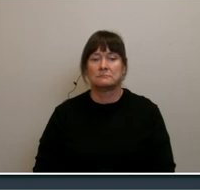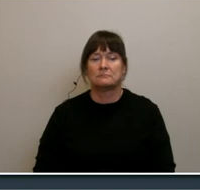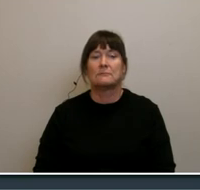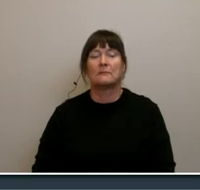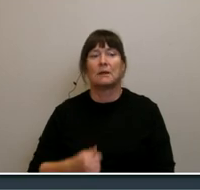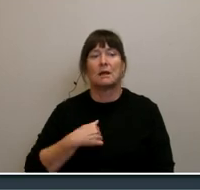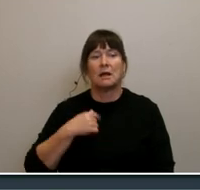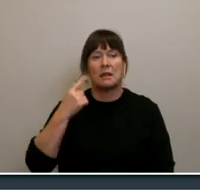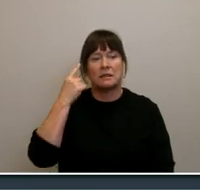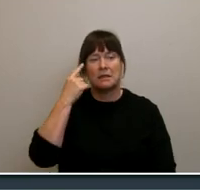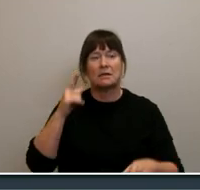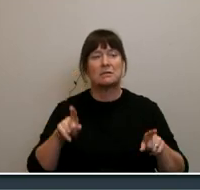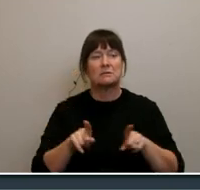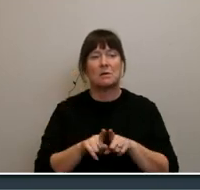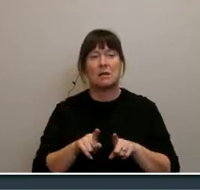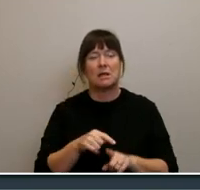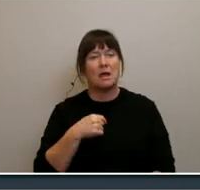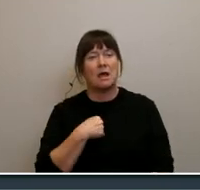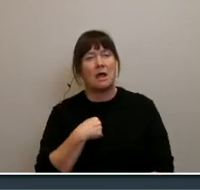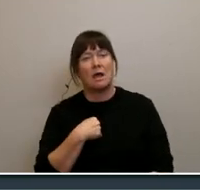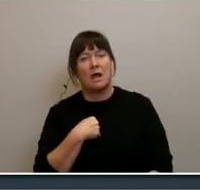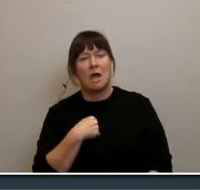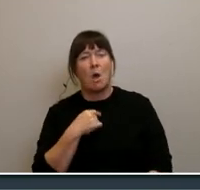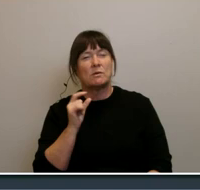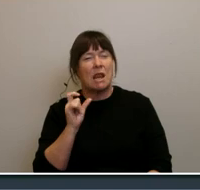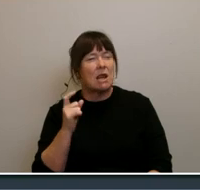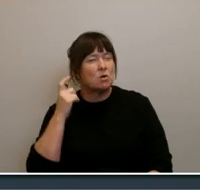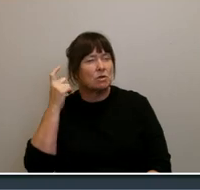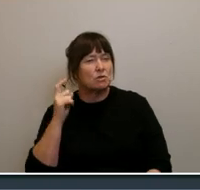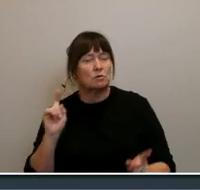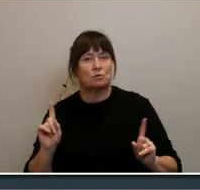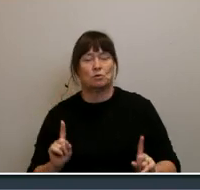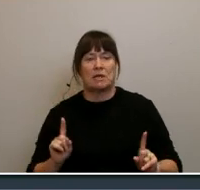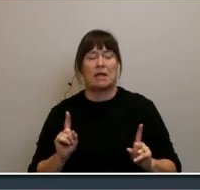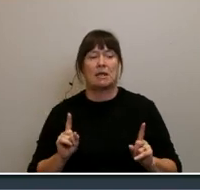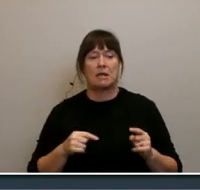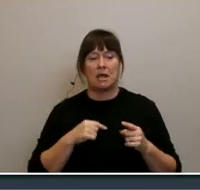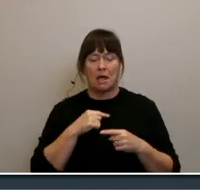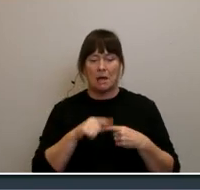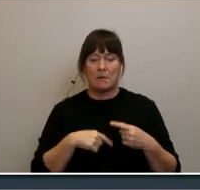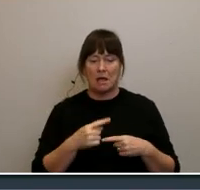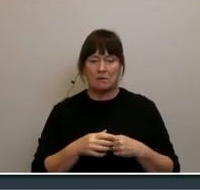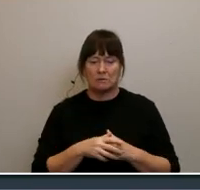And I think too that I was a little concerned today about the,